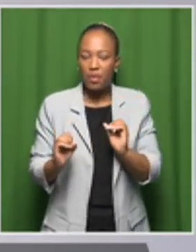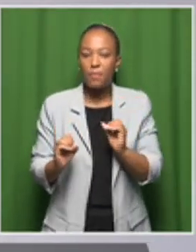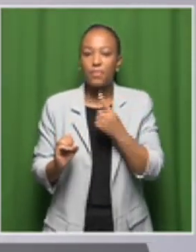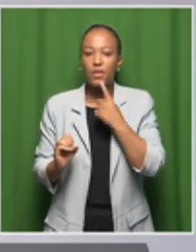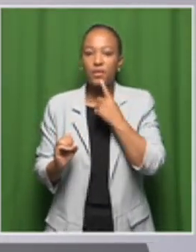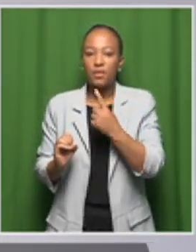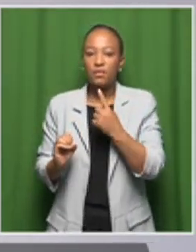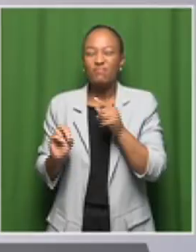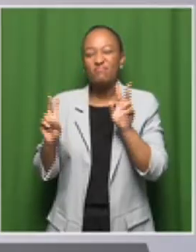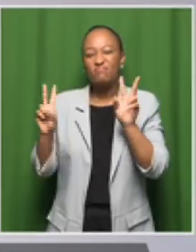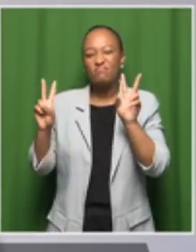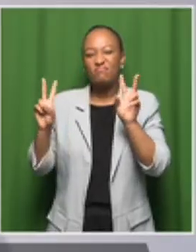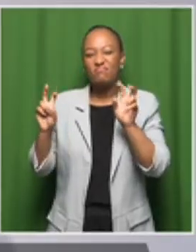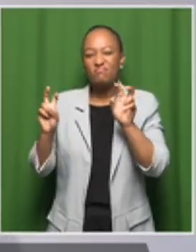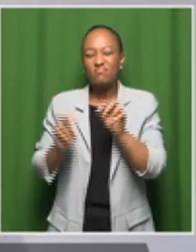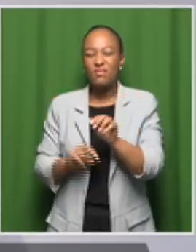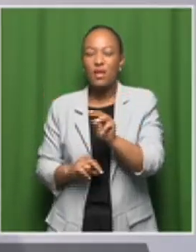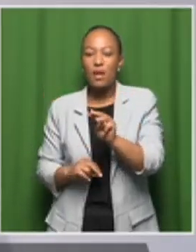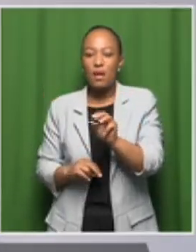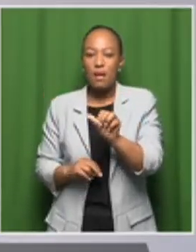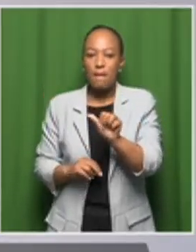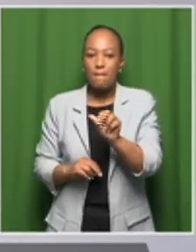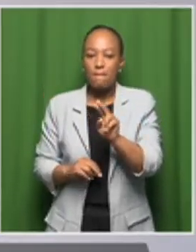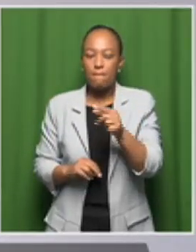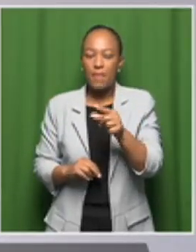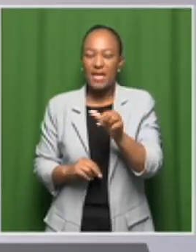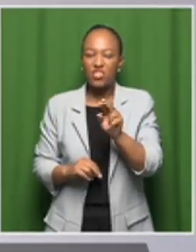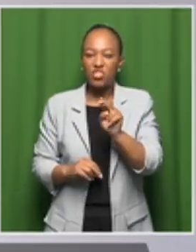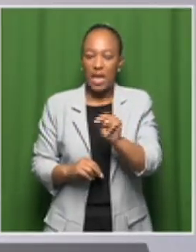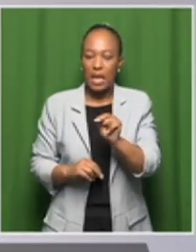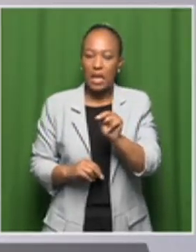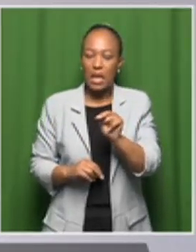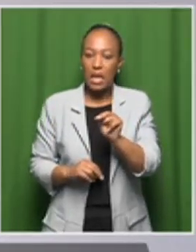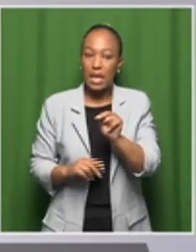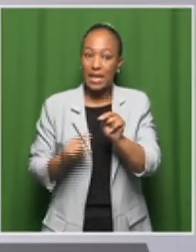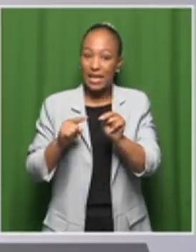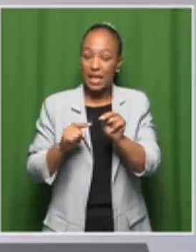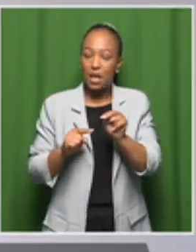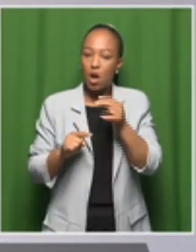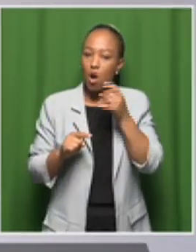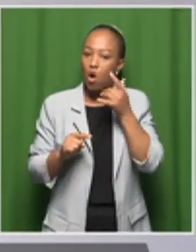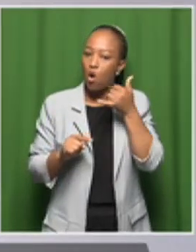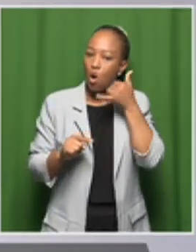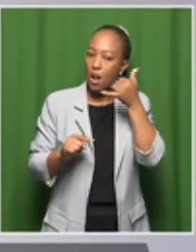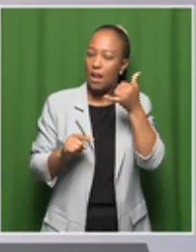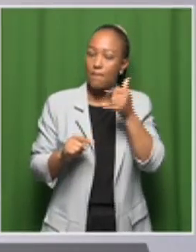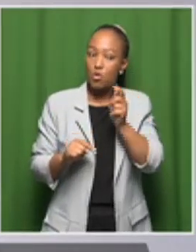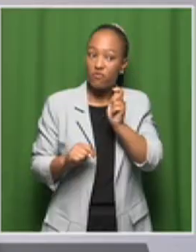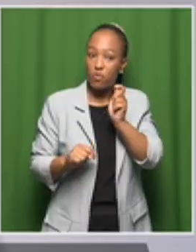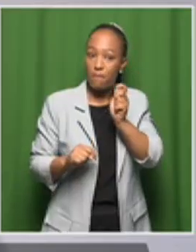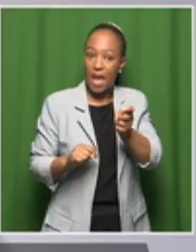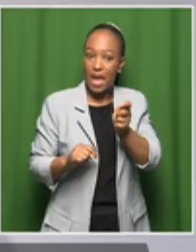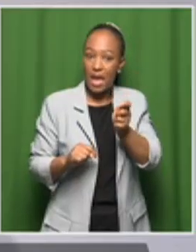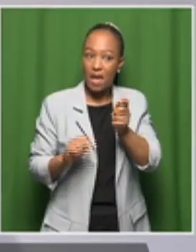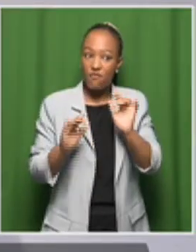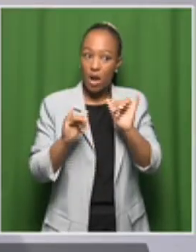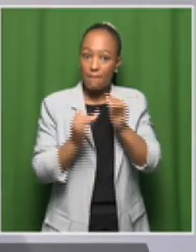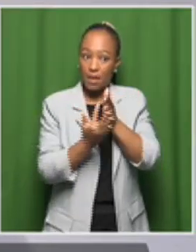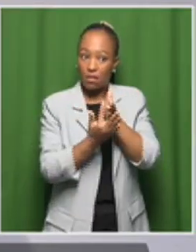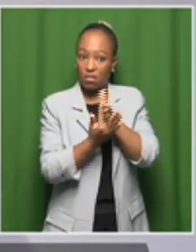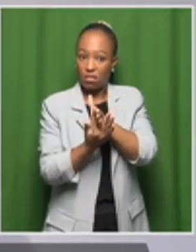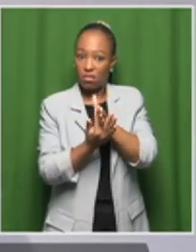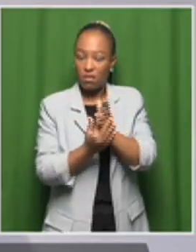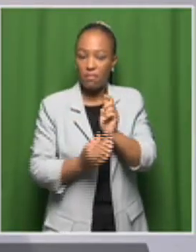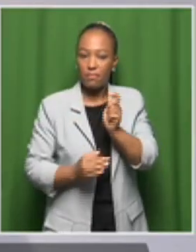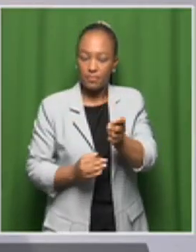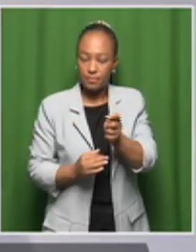margin call margins, where you have to pay the broker if you lose. Margin